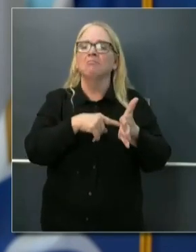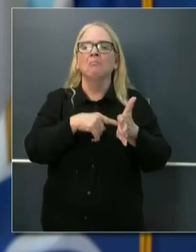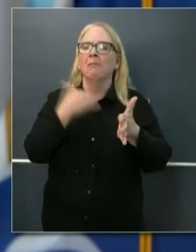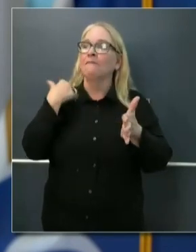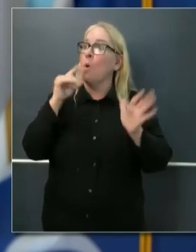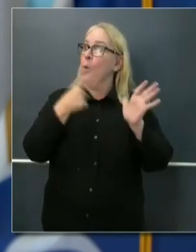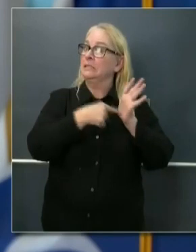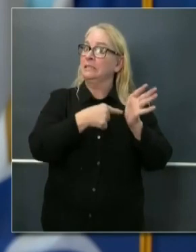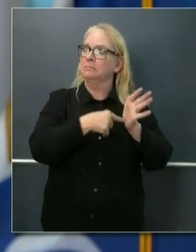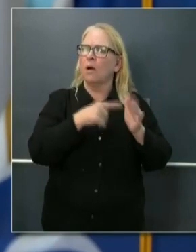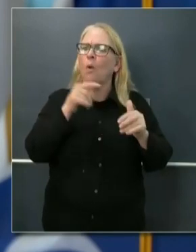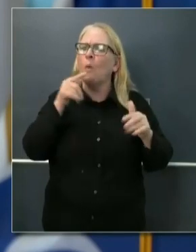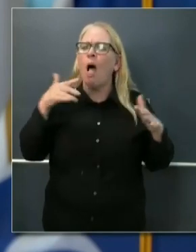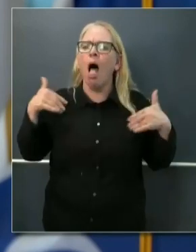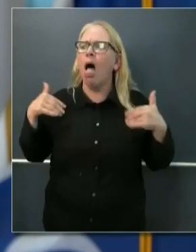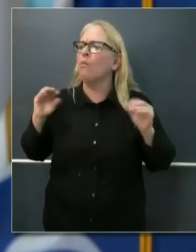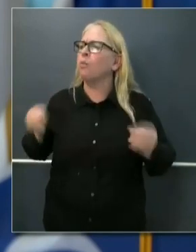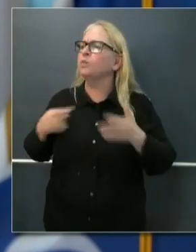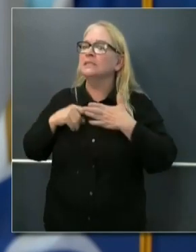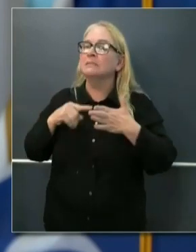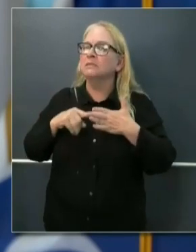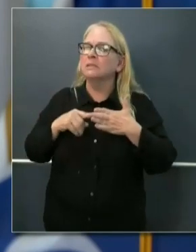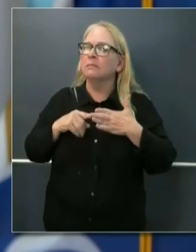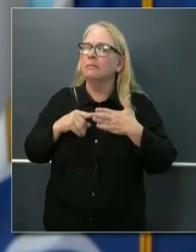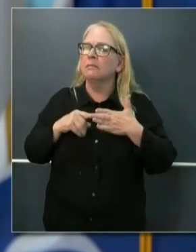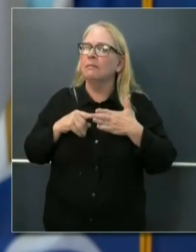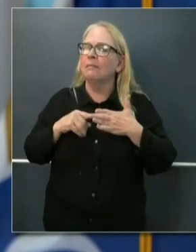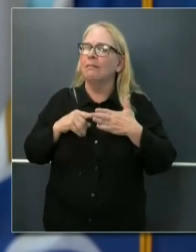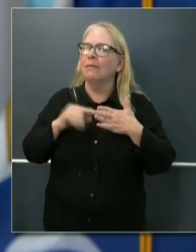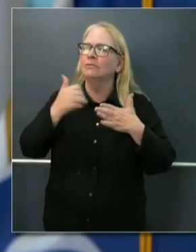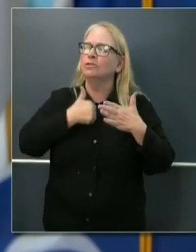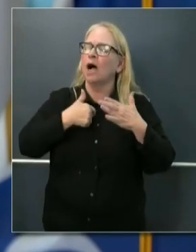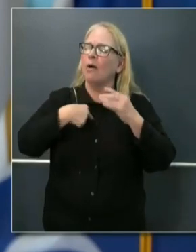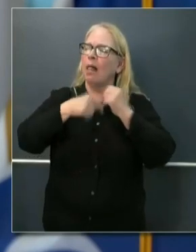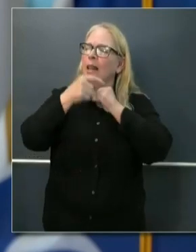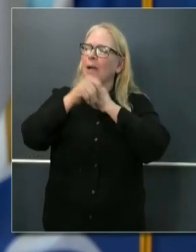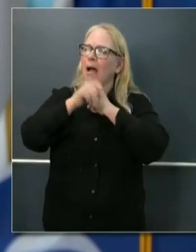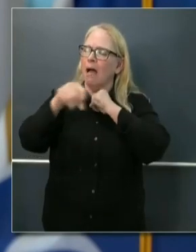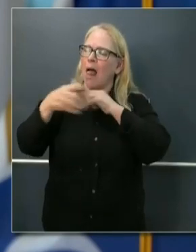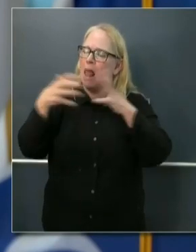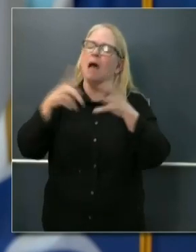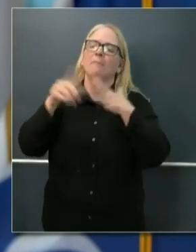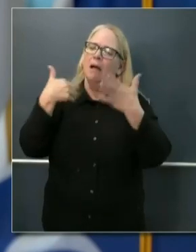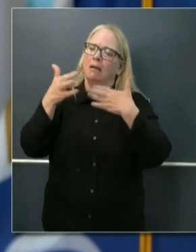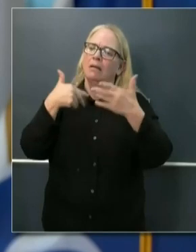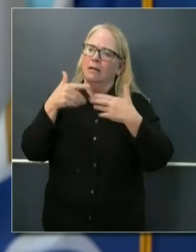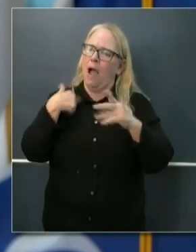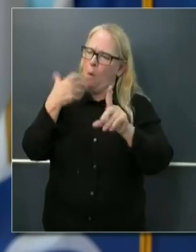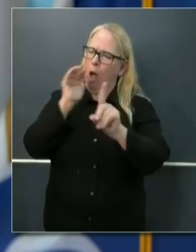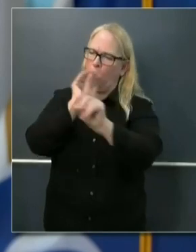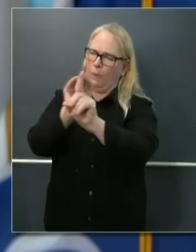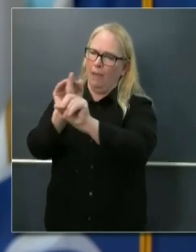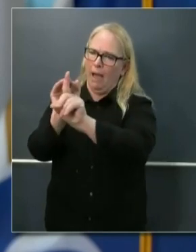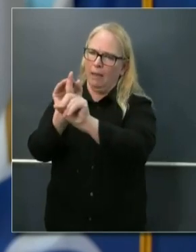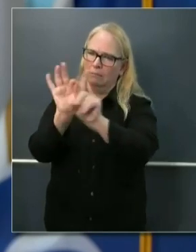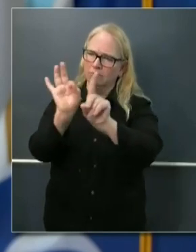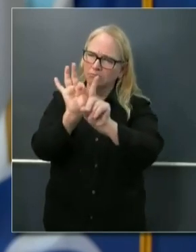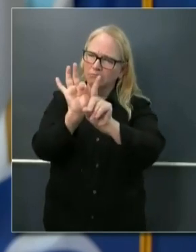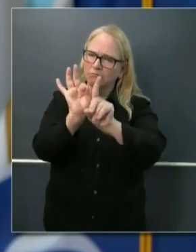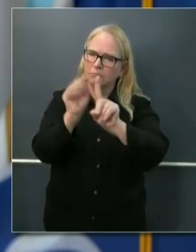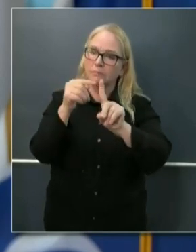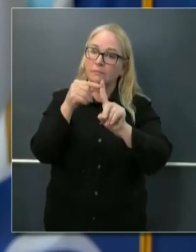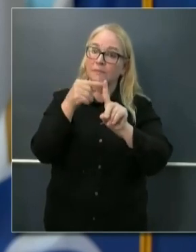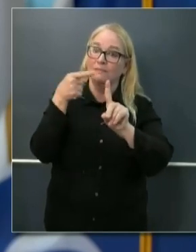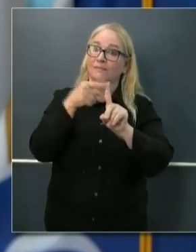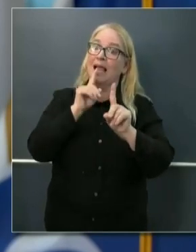that. And so forgive me for the long-windedness. I think it's just important to remind people where we are in the testing. The answer specific to your question is